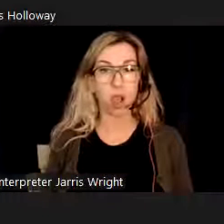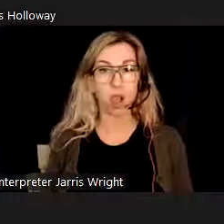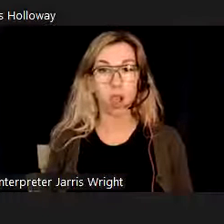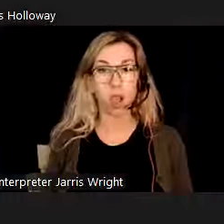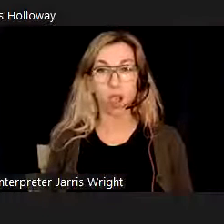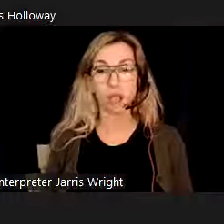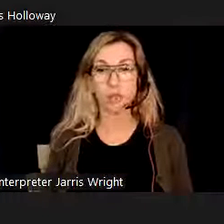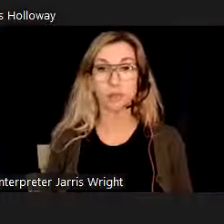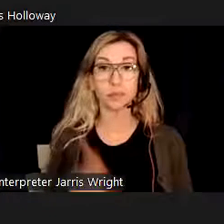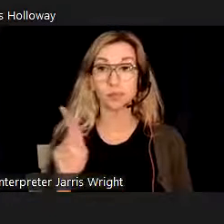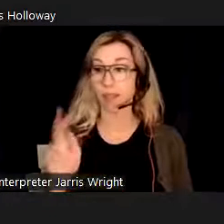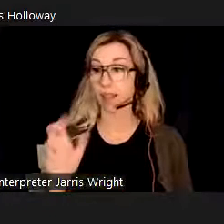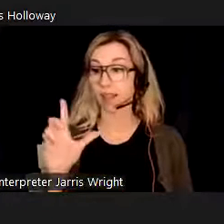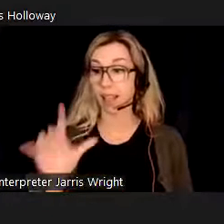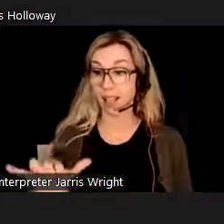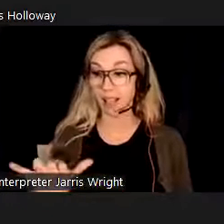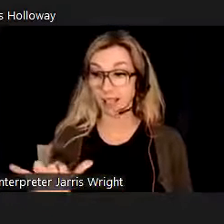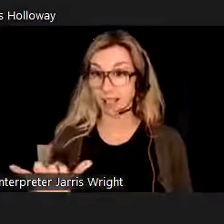From Kelly,